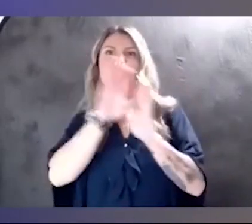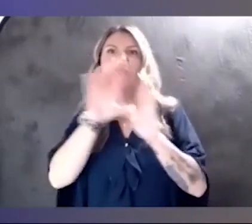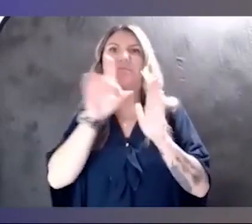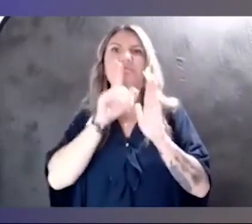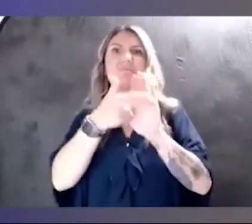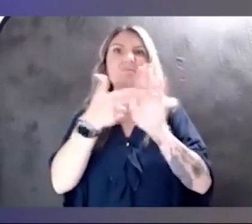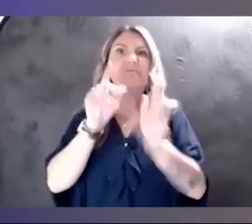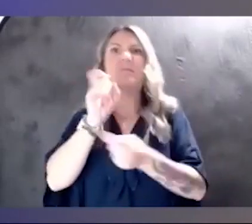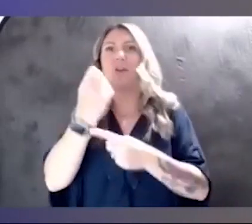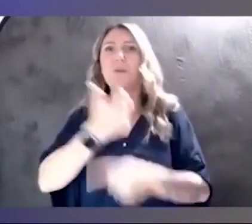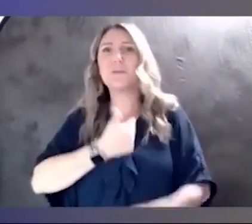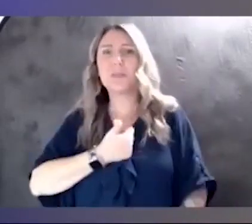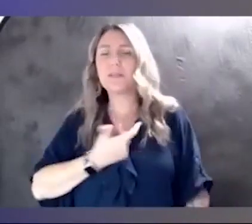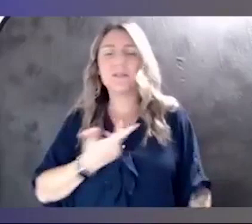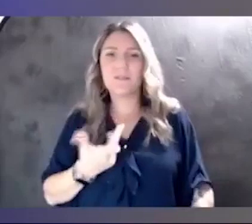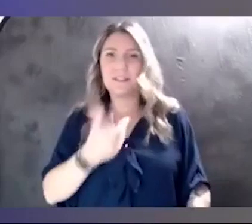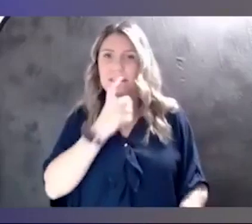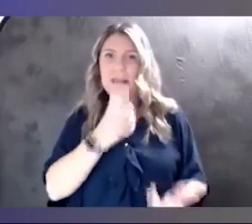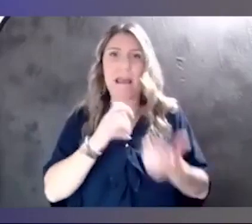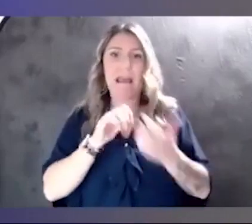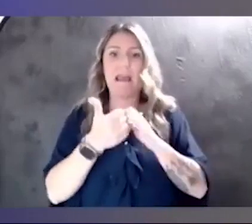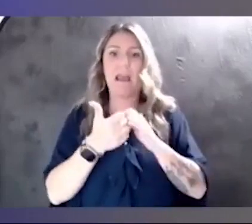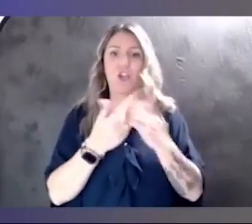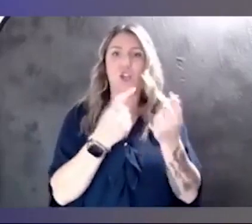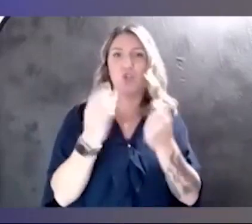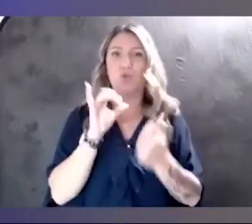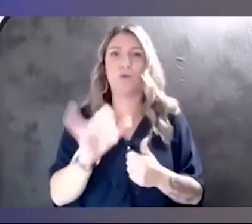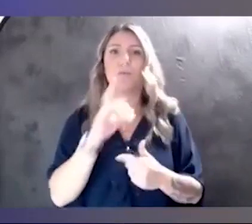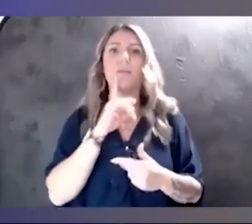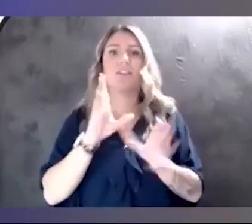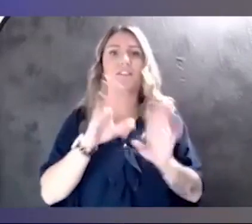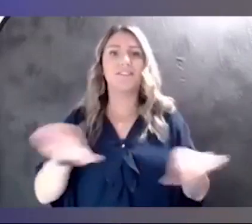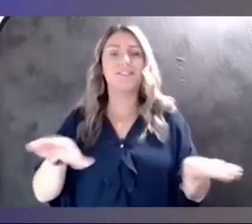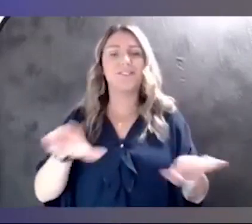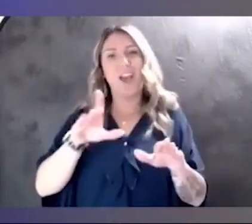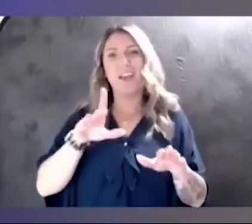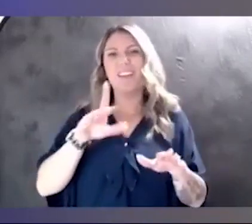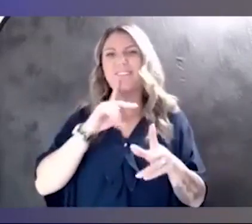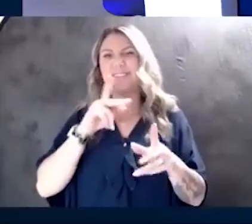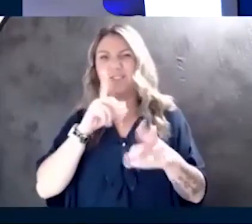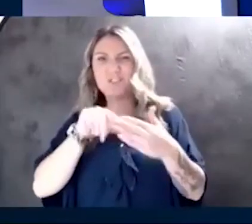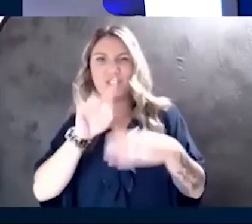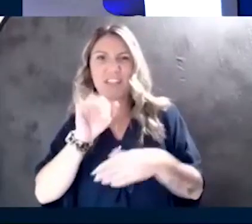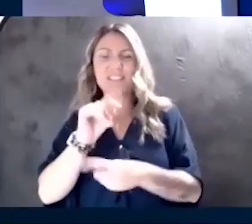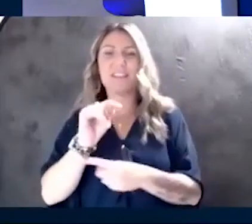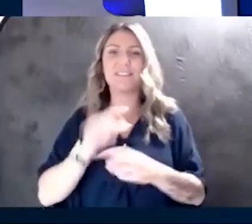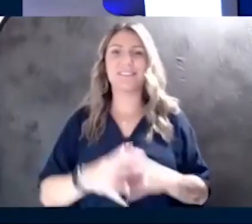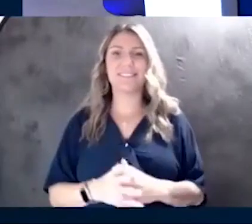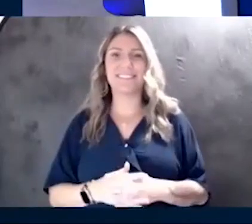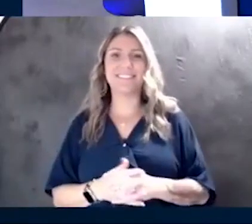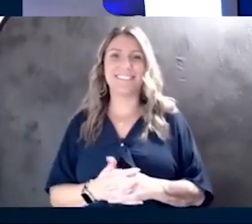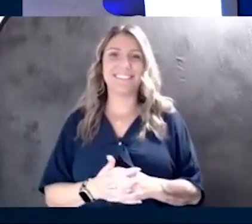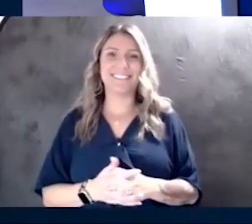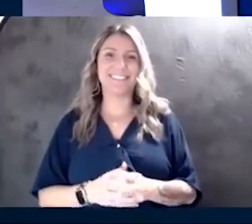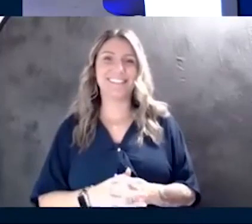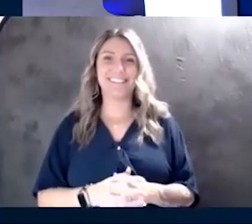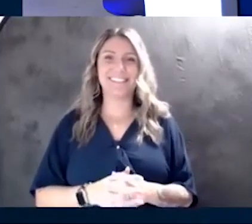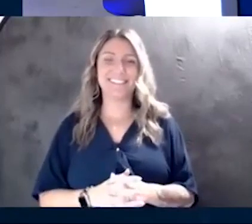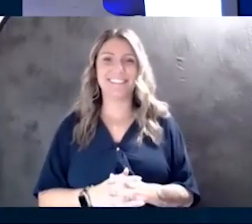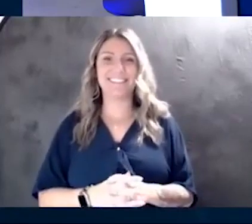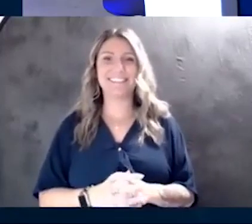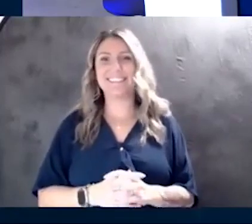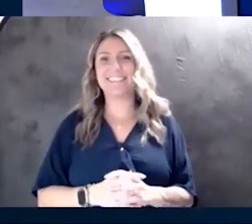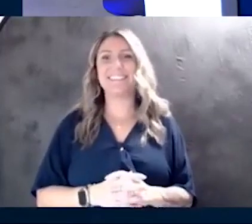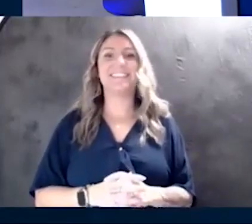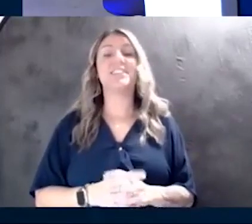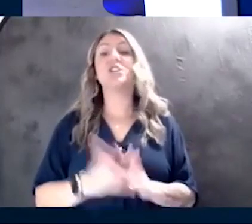That's just not the way to do this. So get that child checked out. That would be very important. Sounds good. Two real quick questions. Ashley,